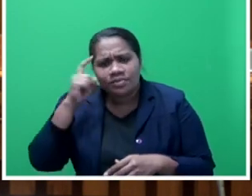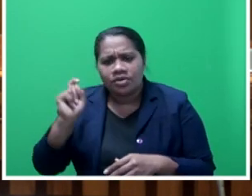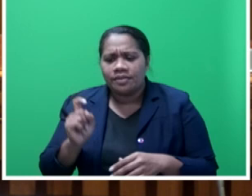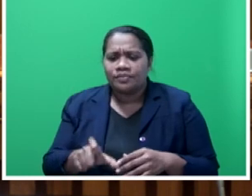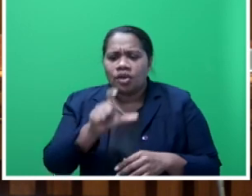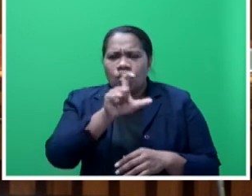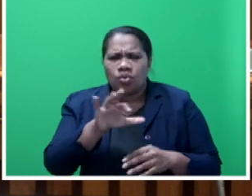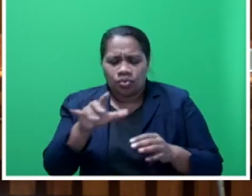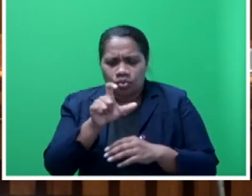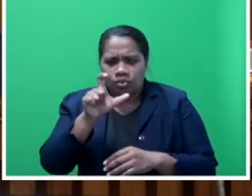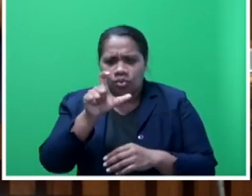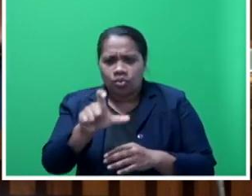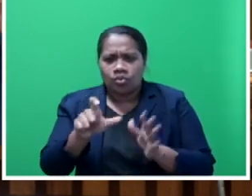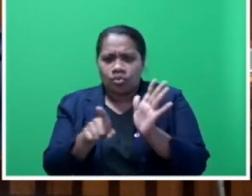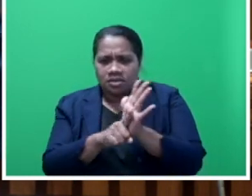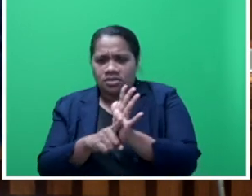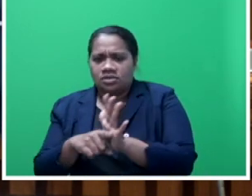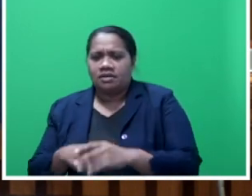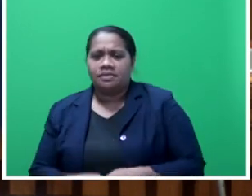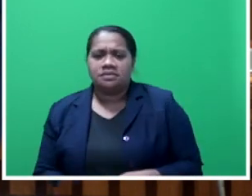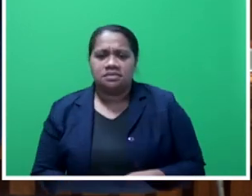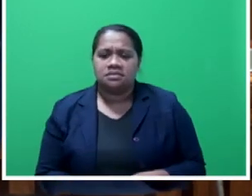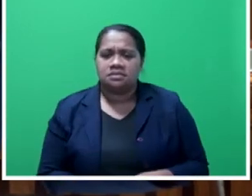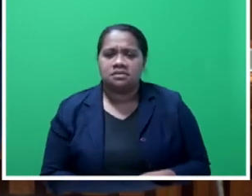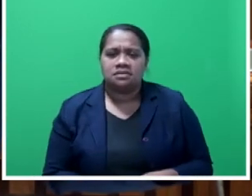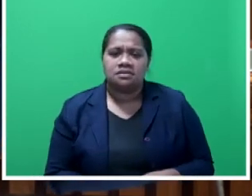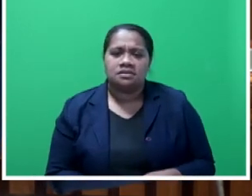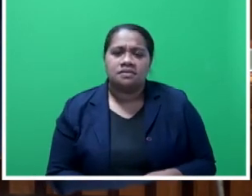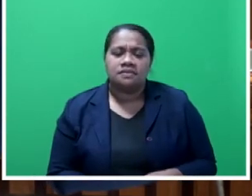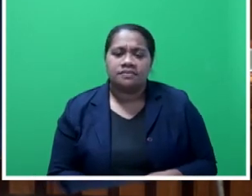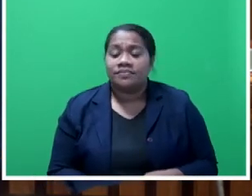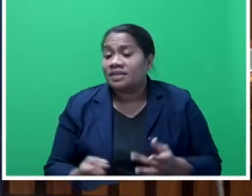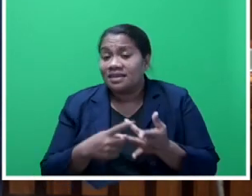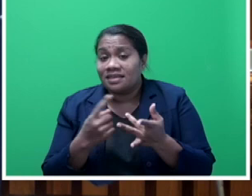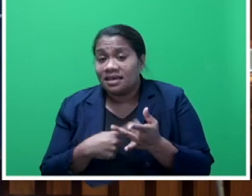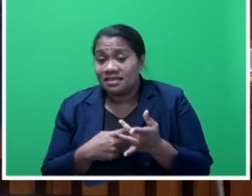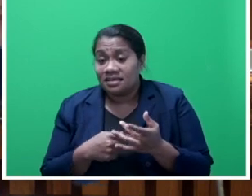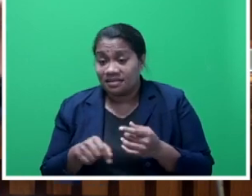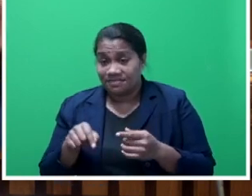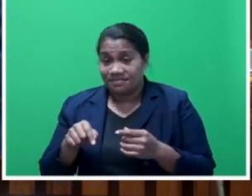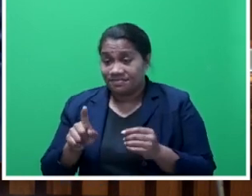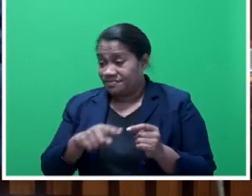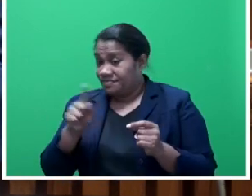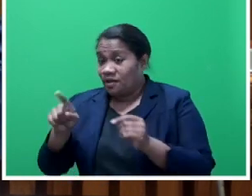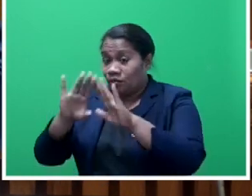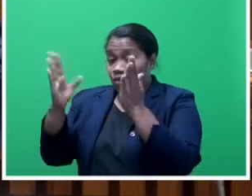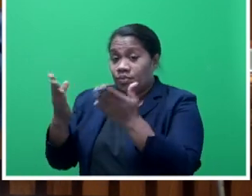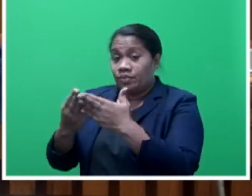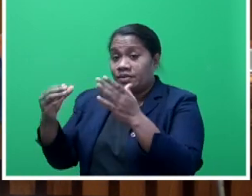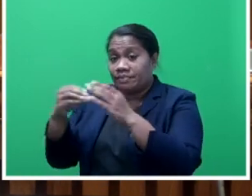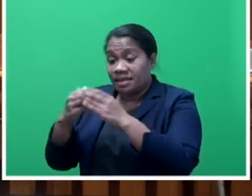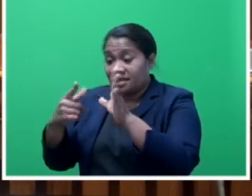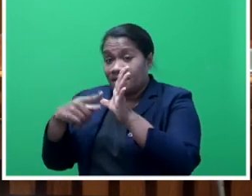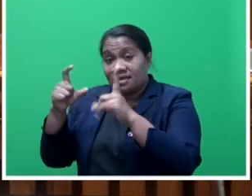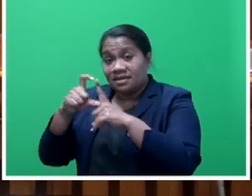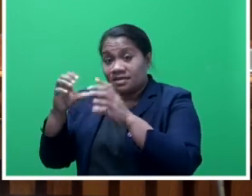The second two that I've quoted, which is the implicit, and the other contingent liabilities, the World Bank and ADB,